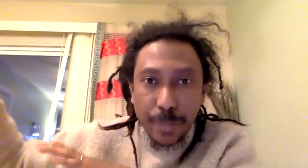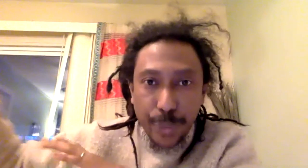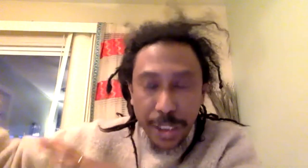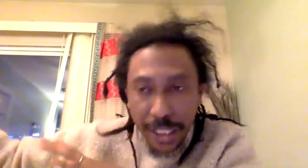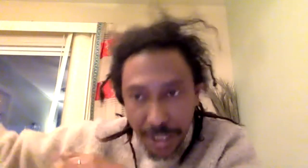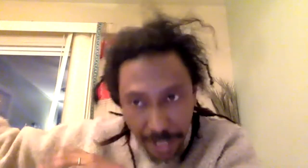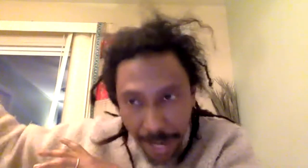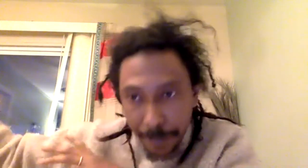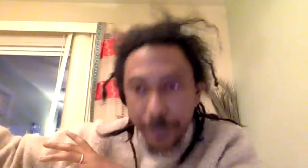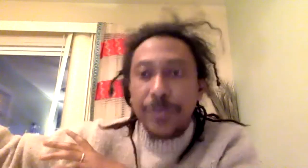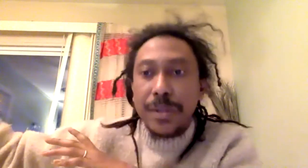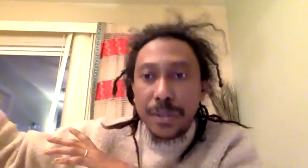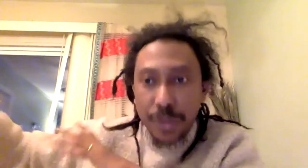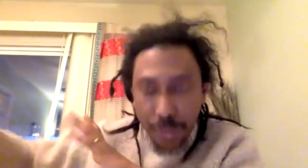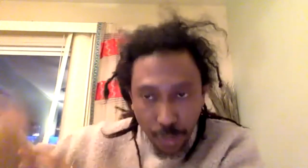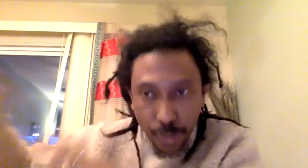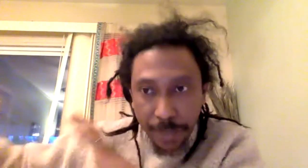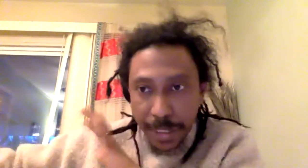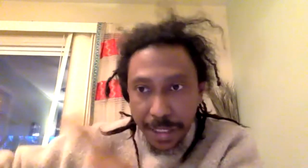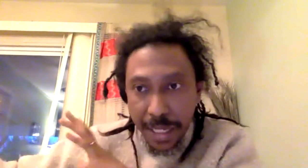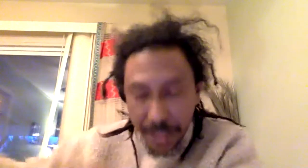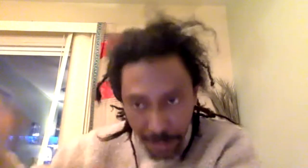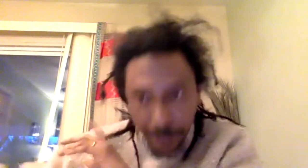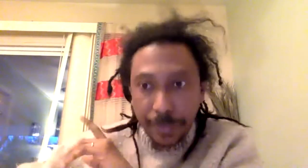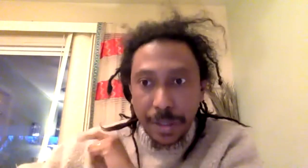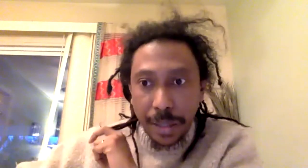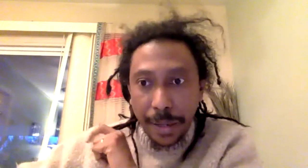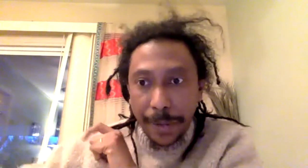the British came to the business,